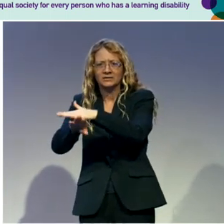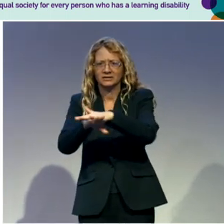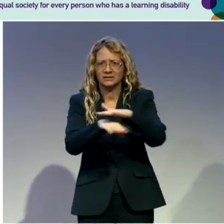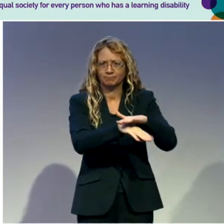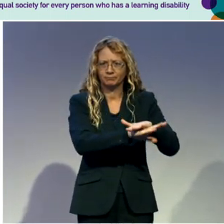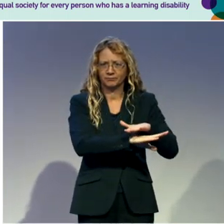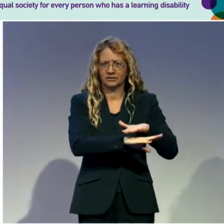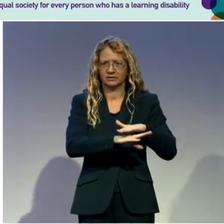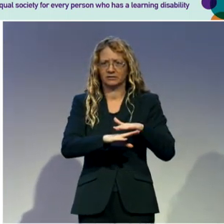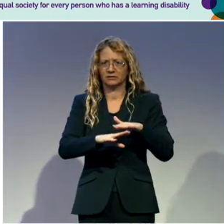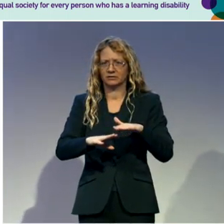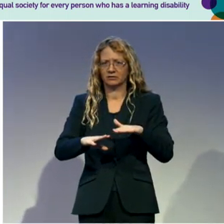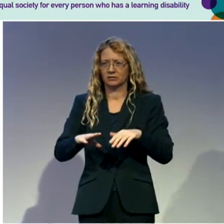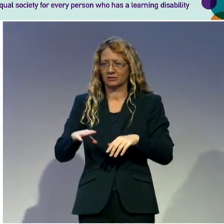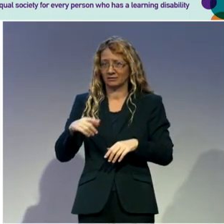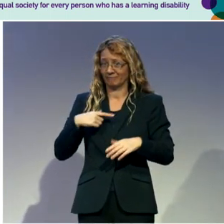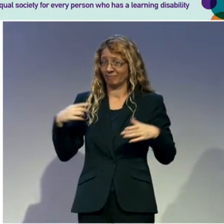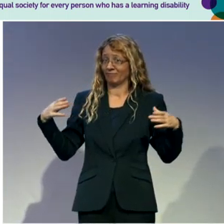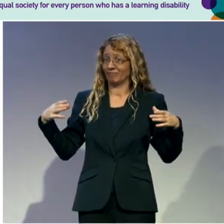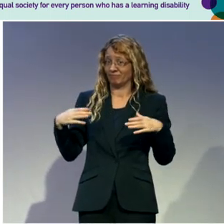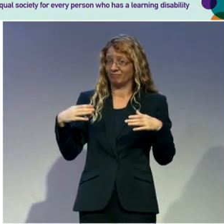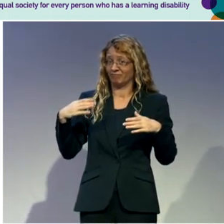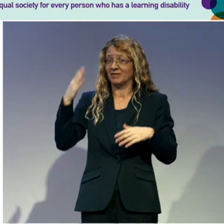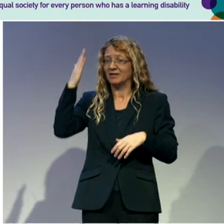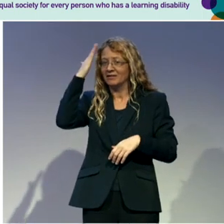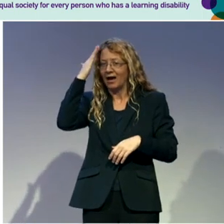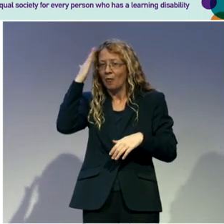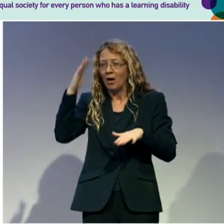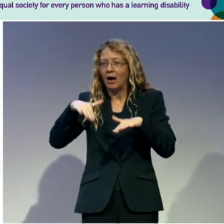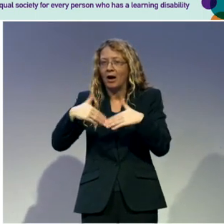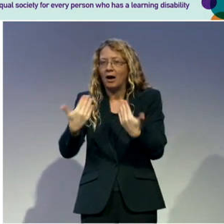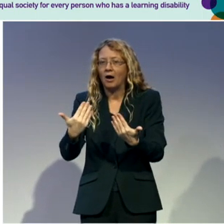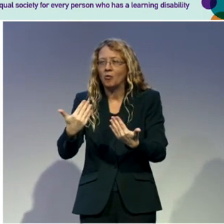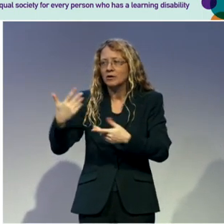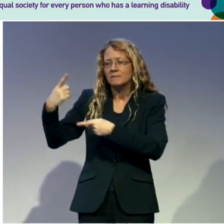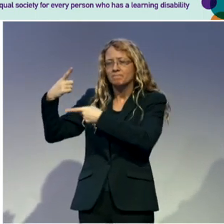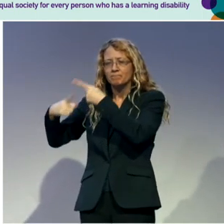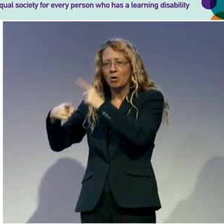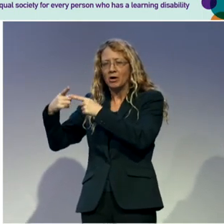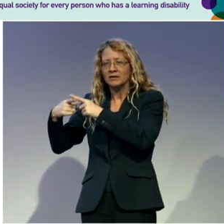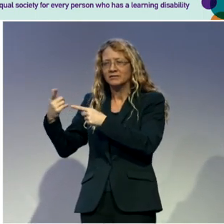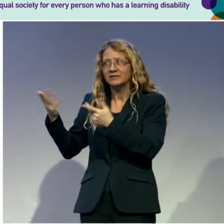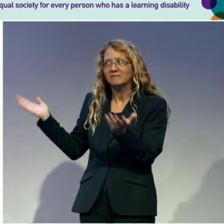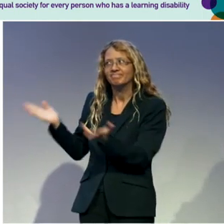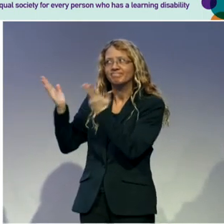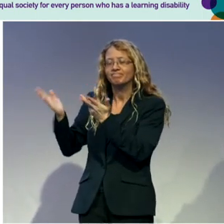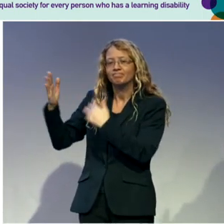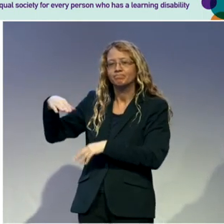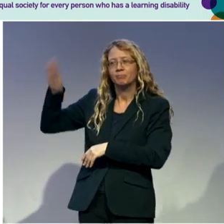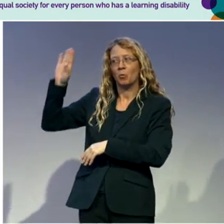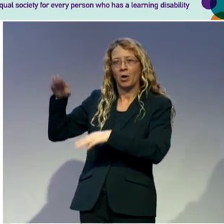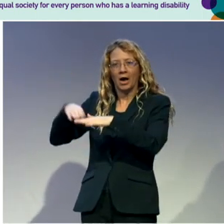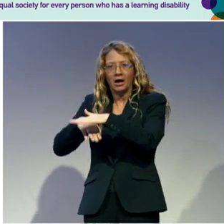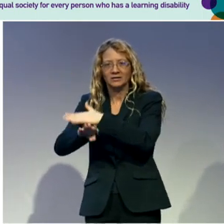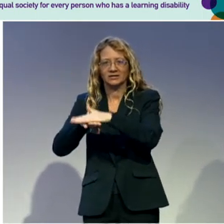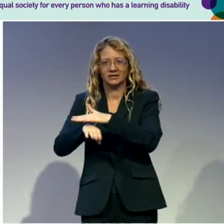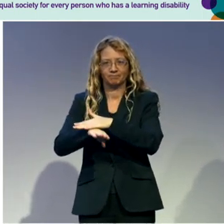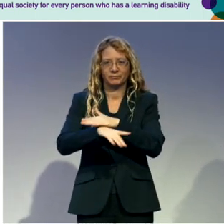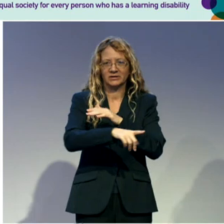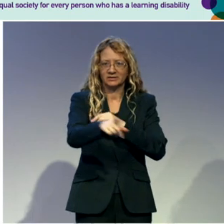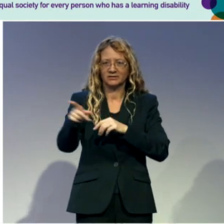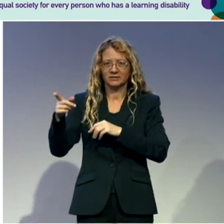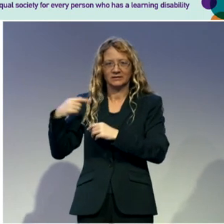more politically active. Since then, members have spoke up in both the UK and in the Scottish Parliament. They continue to